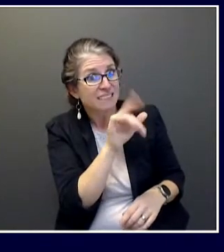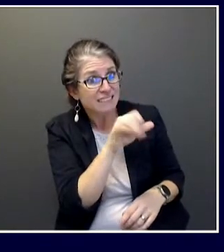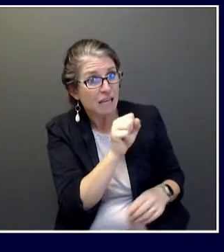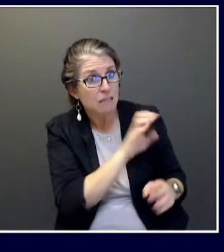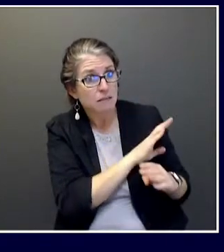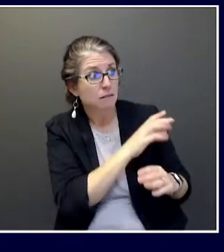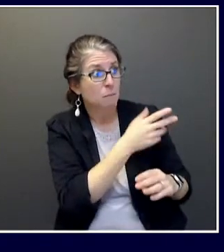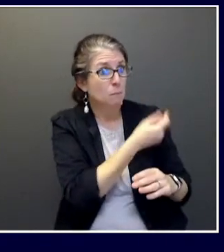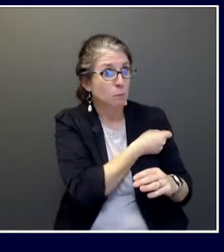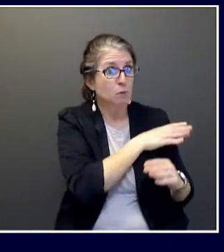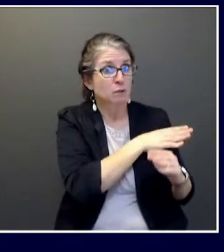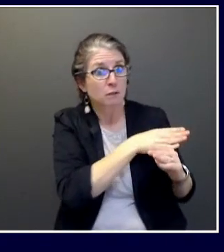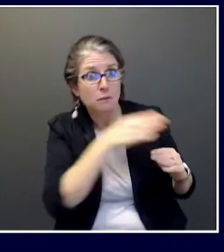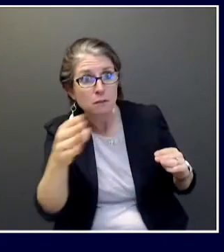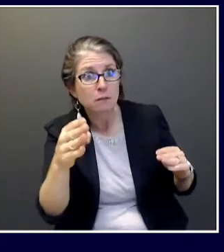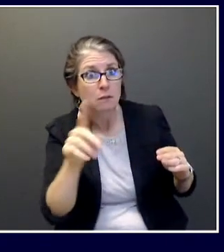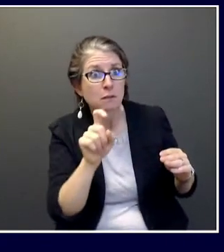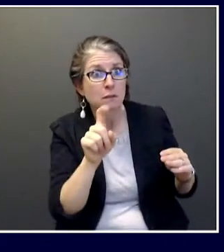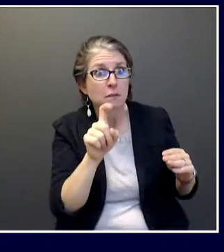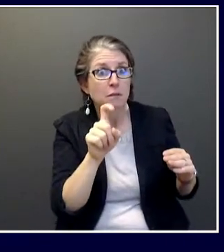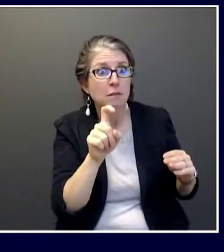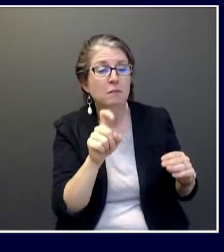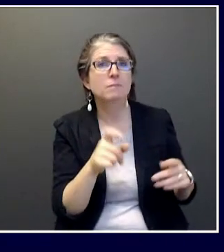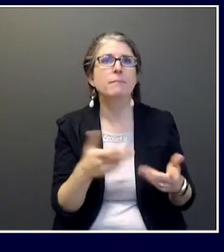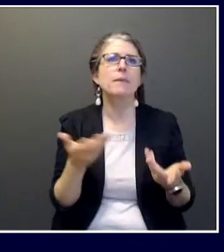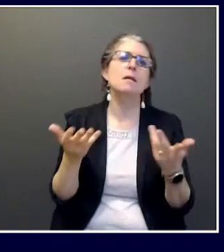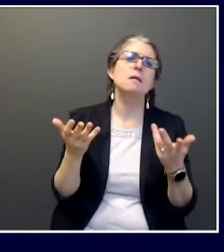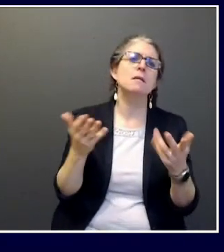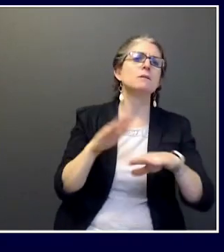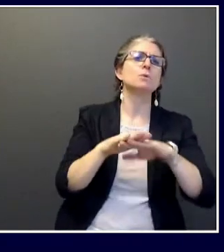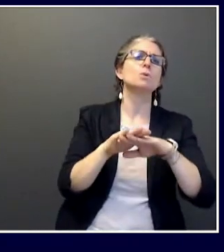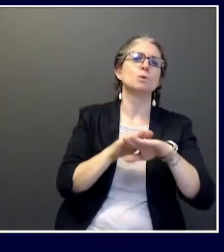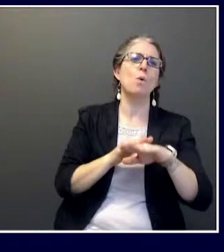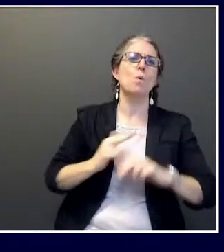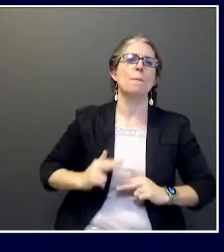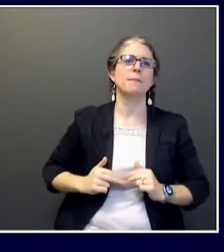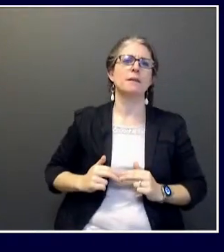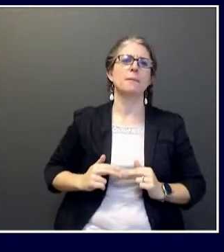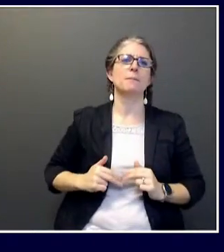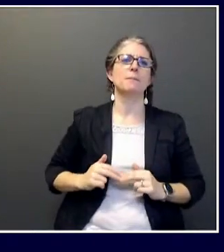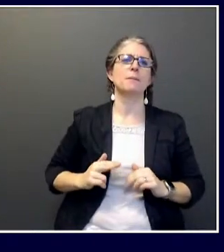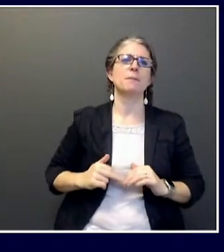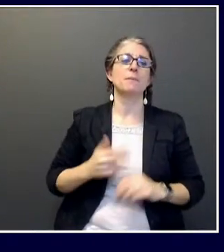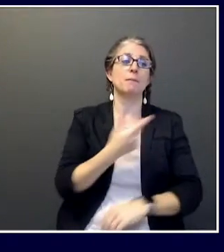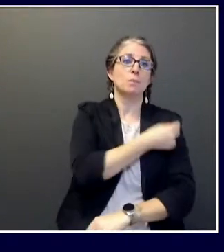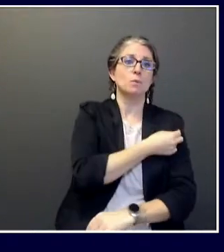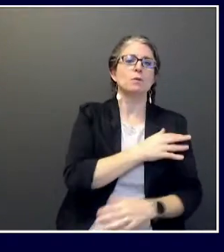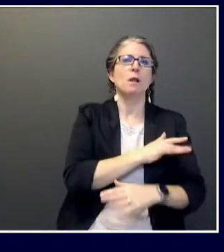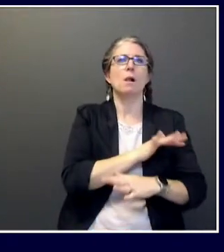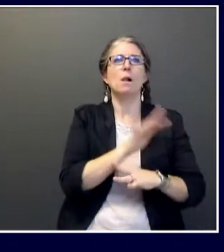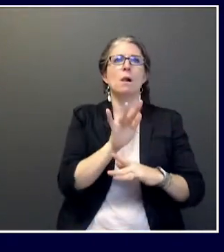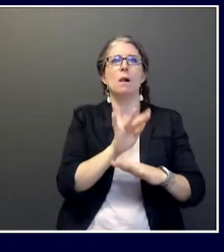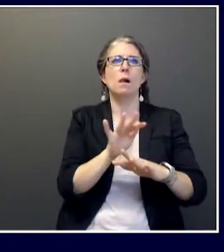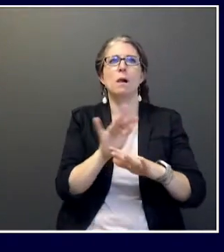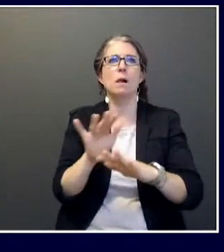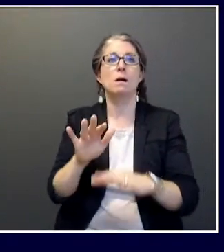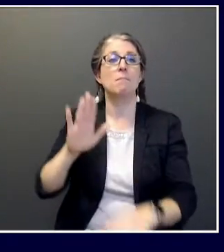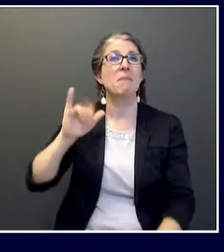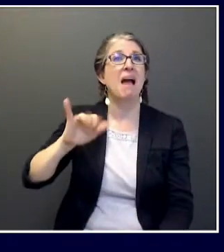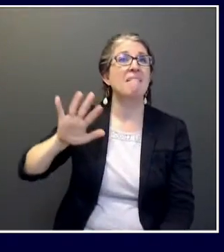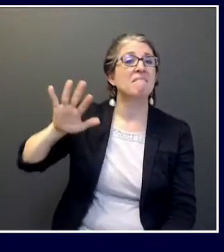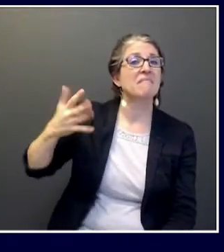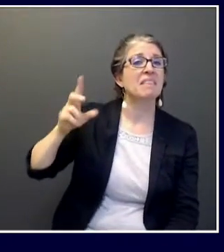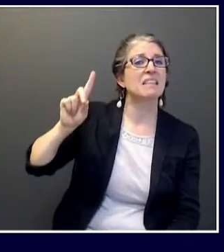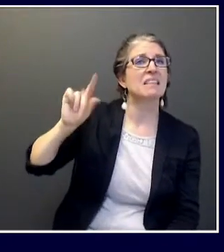gradually, and so the first effects can be seen as soon as the 5th day after the booster. But for the